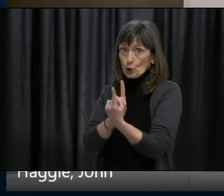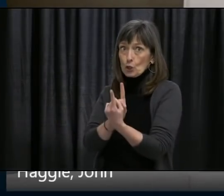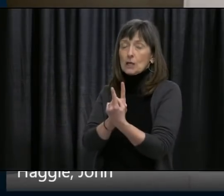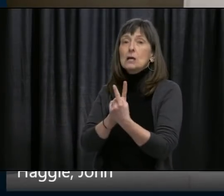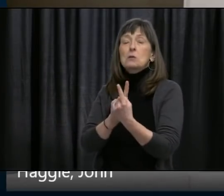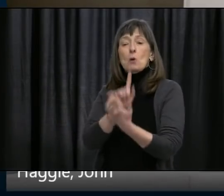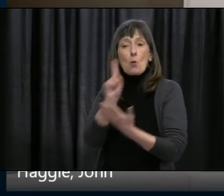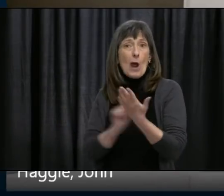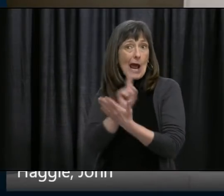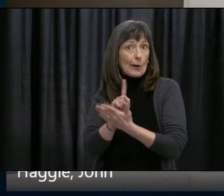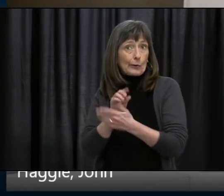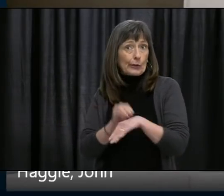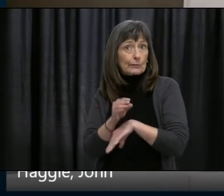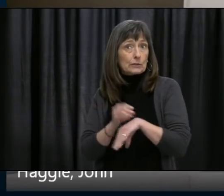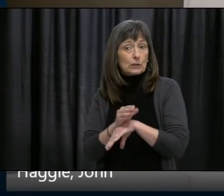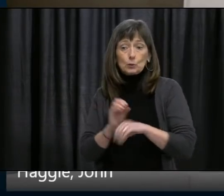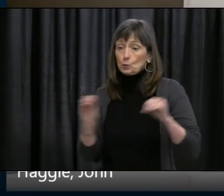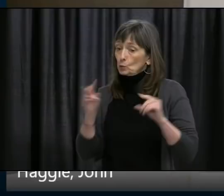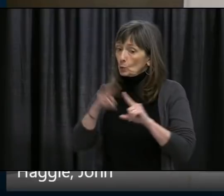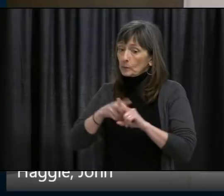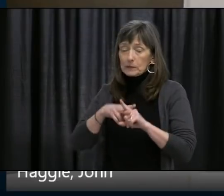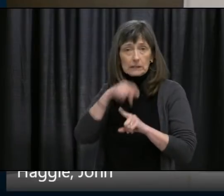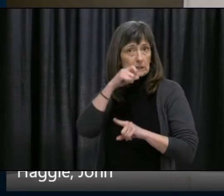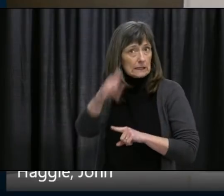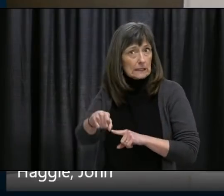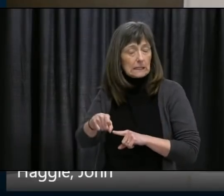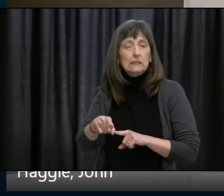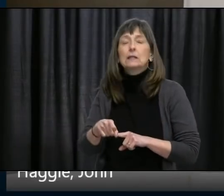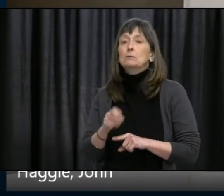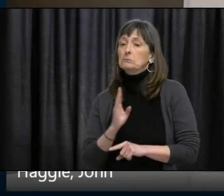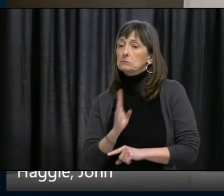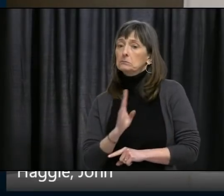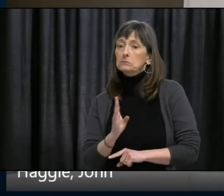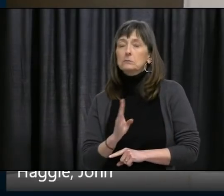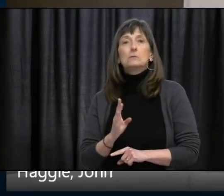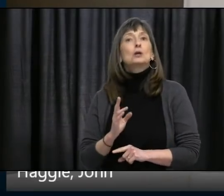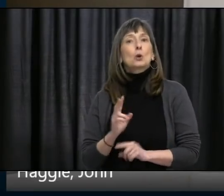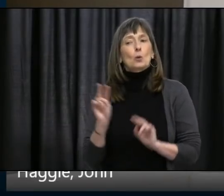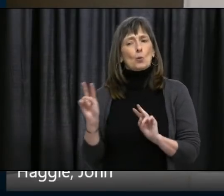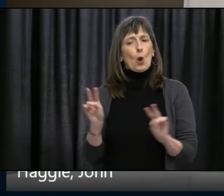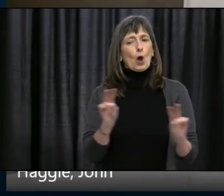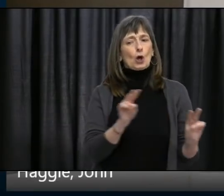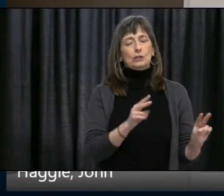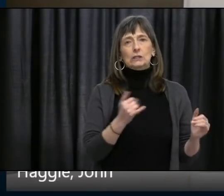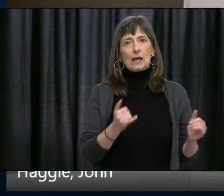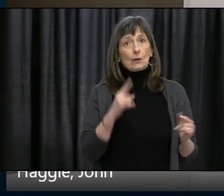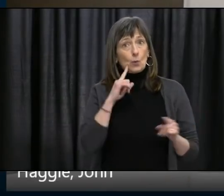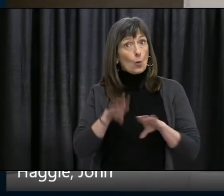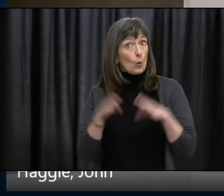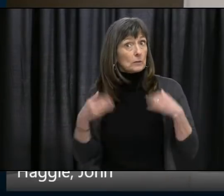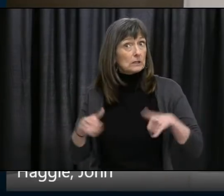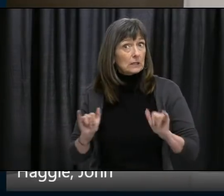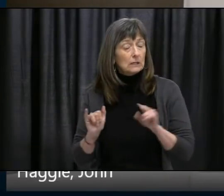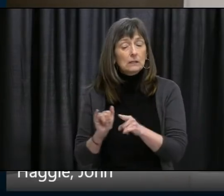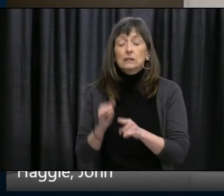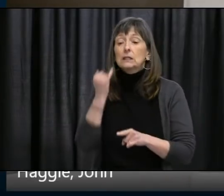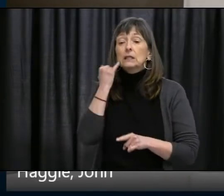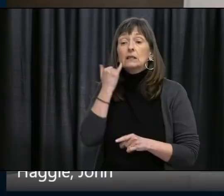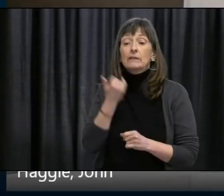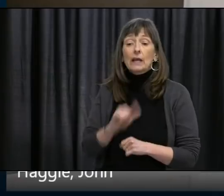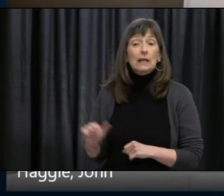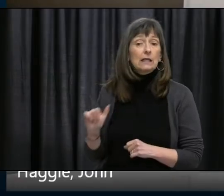an hour of counseling without an appointment. We're keeping an eye on those to see if there's any evidence of